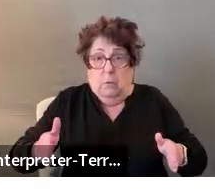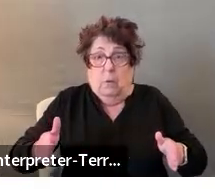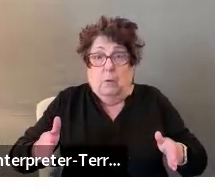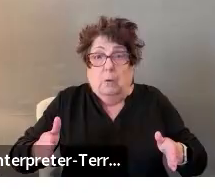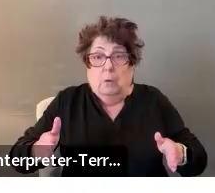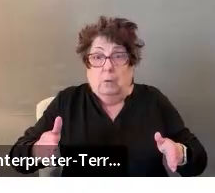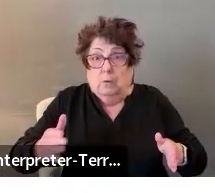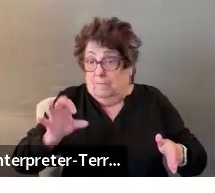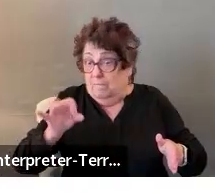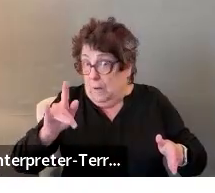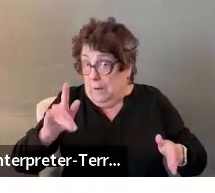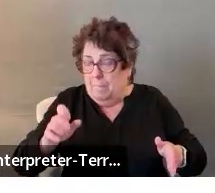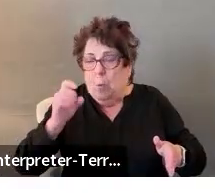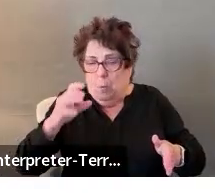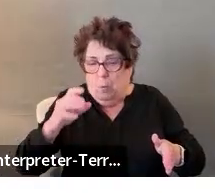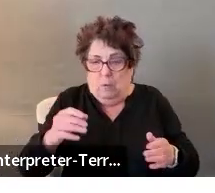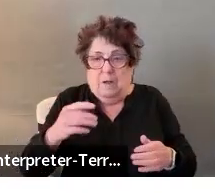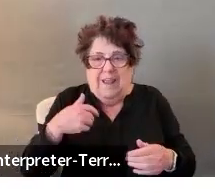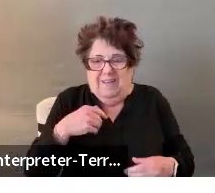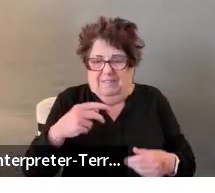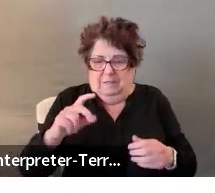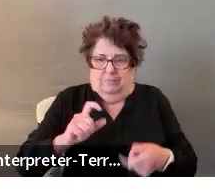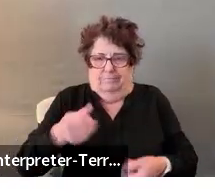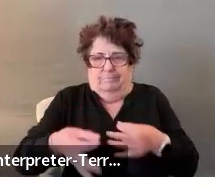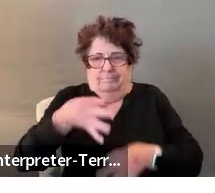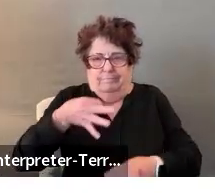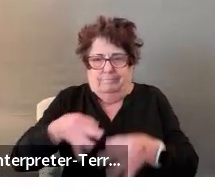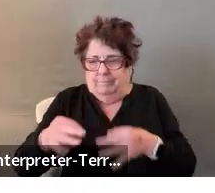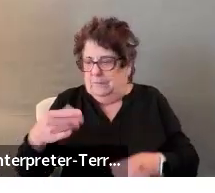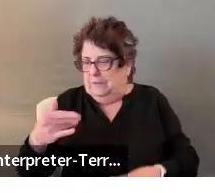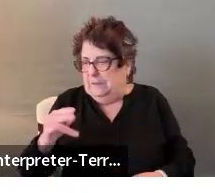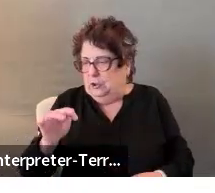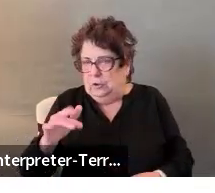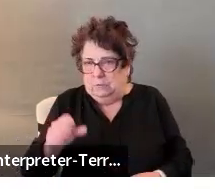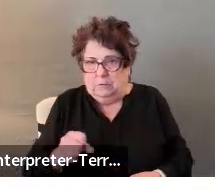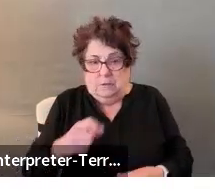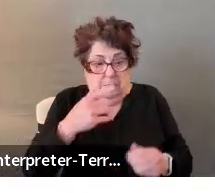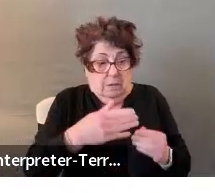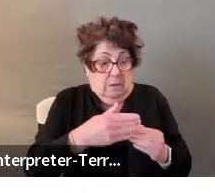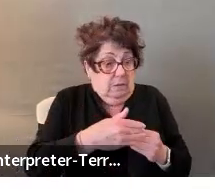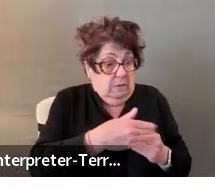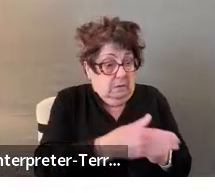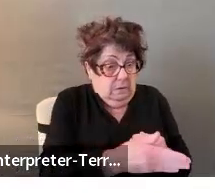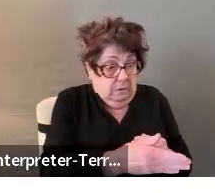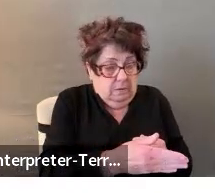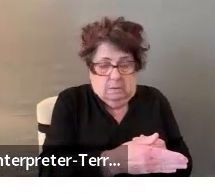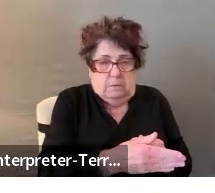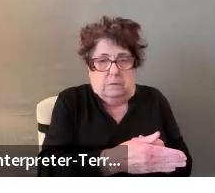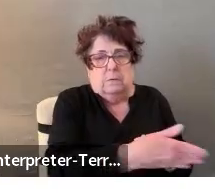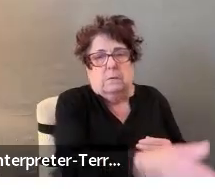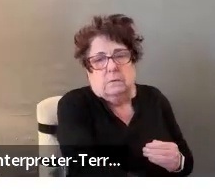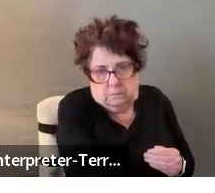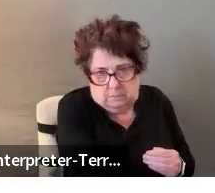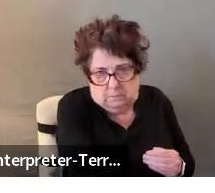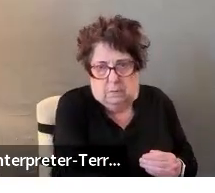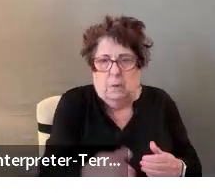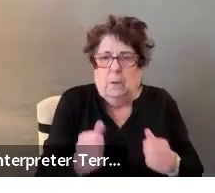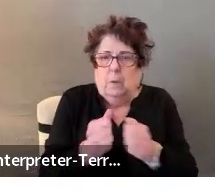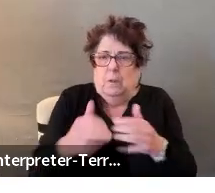by installing swing clear hinges, which add 2 to 3 inches to the opening without structural